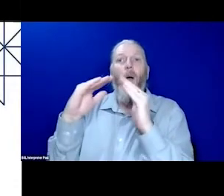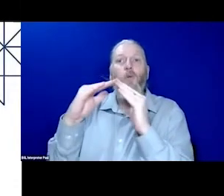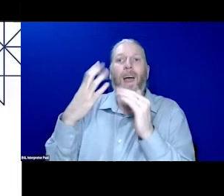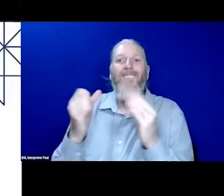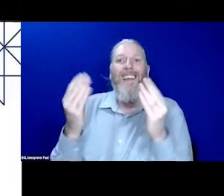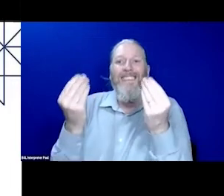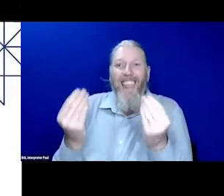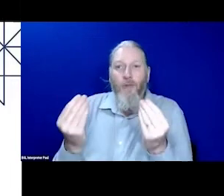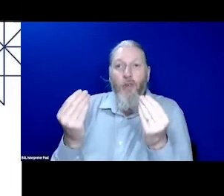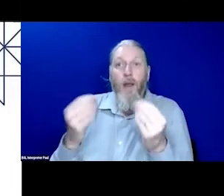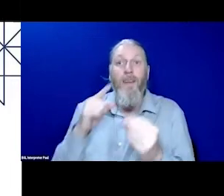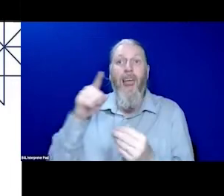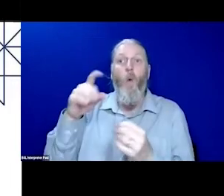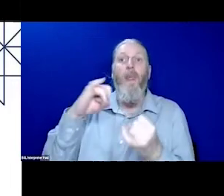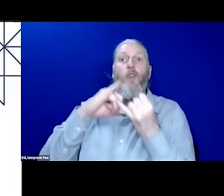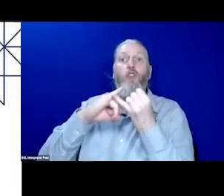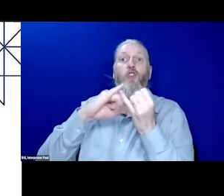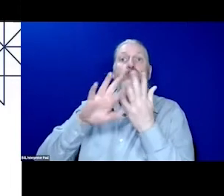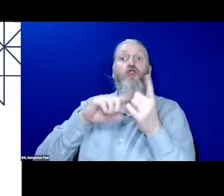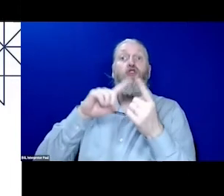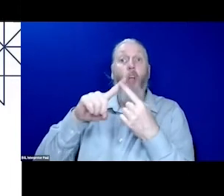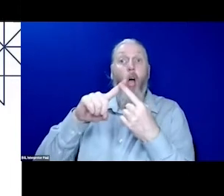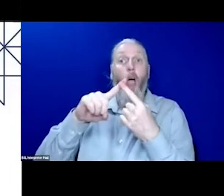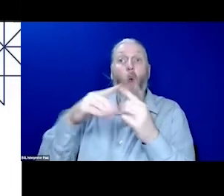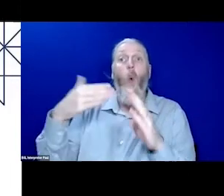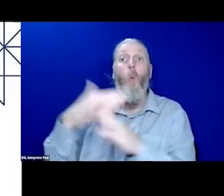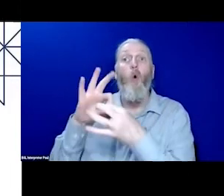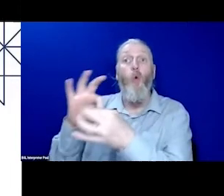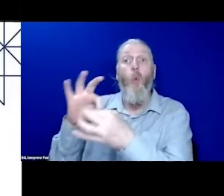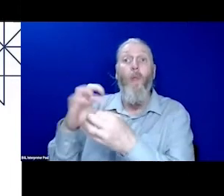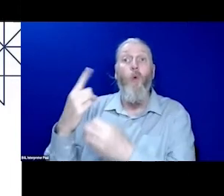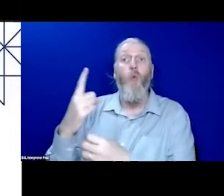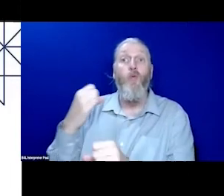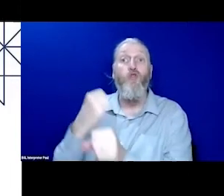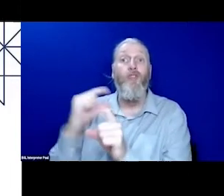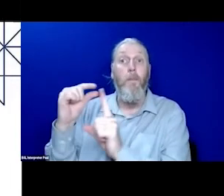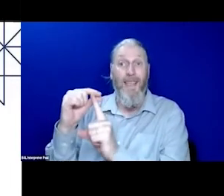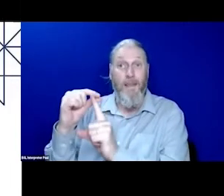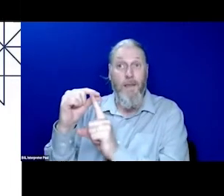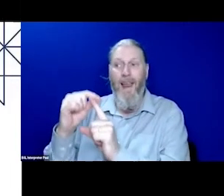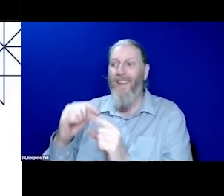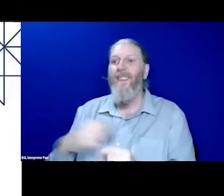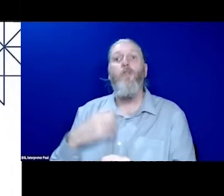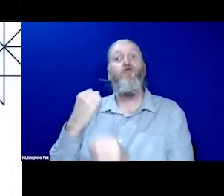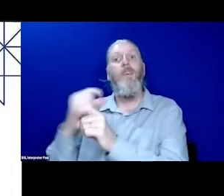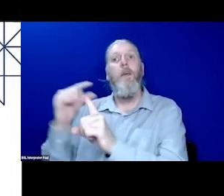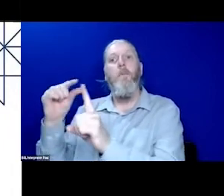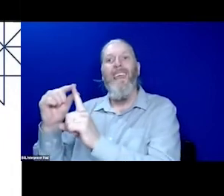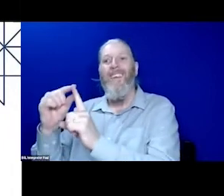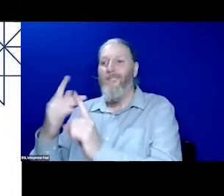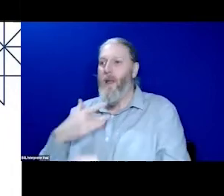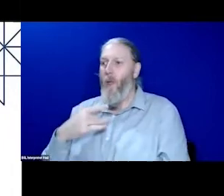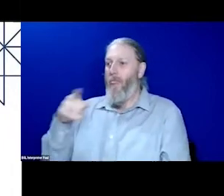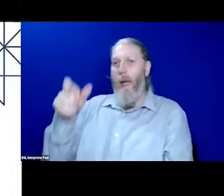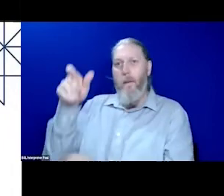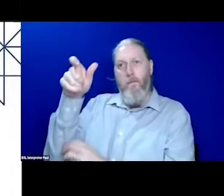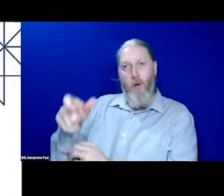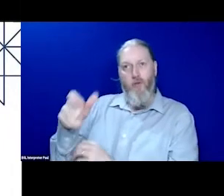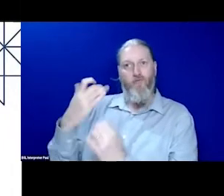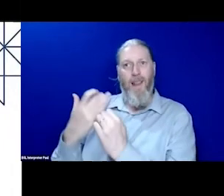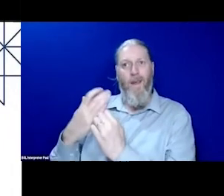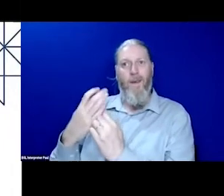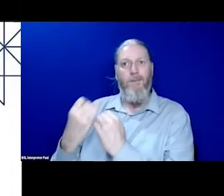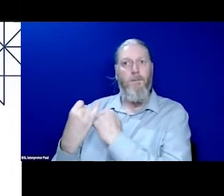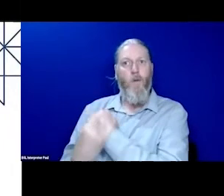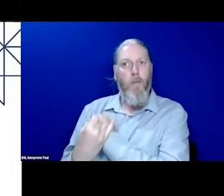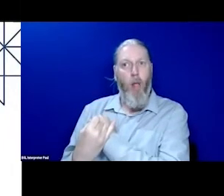works with GP surgeries, and those GP surgeries refer vulnerable people who are experiencing the mental and physical effects of